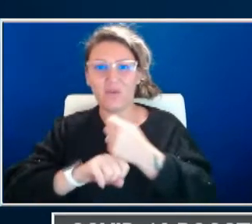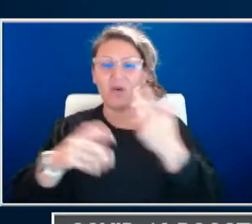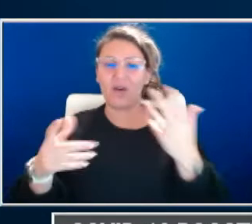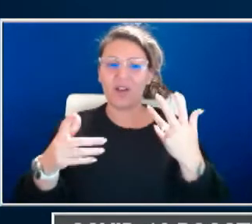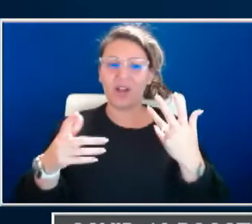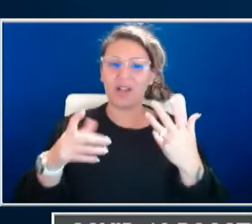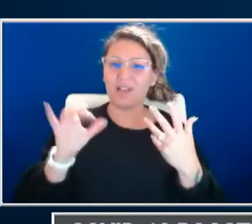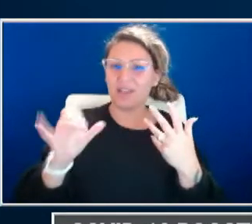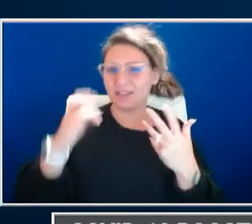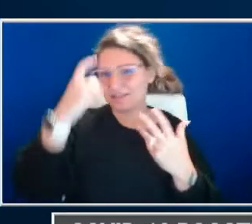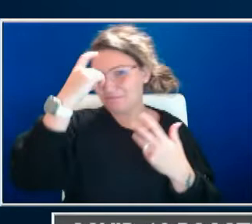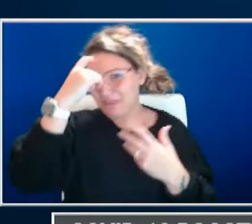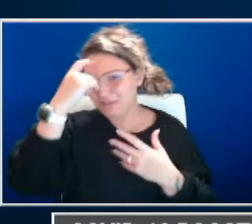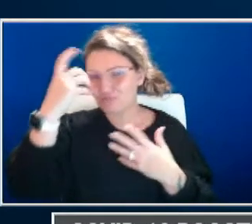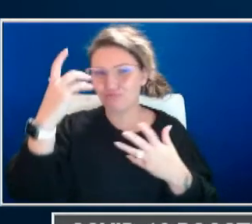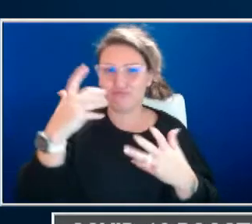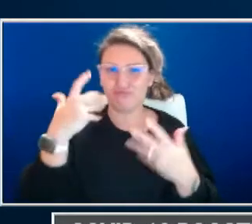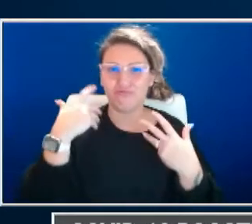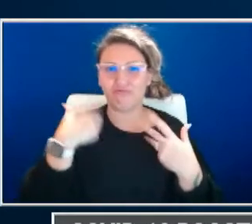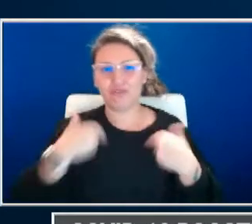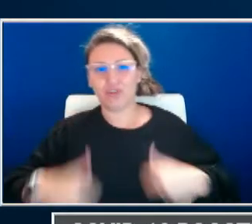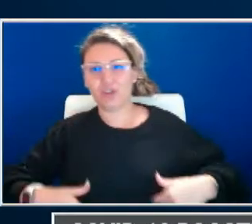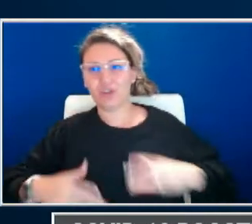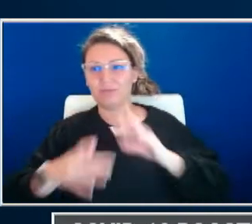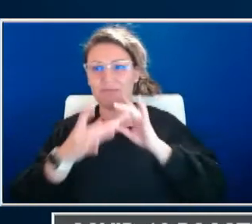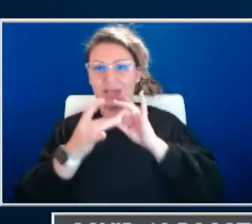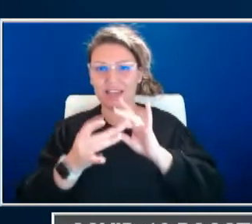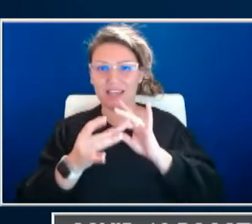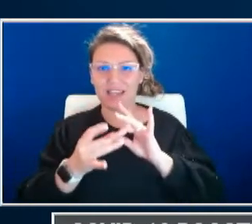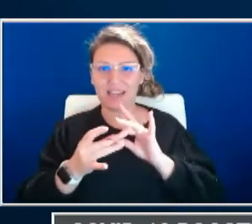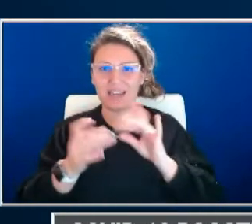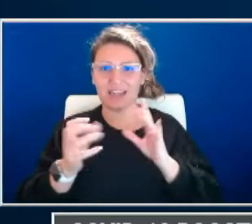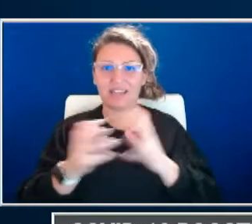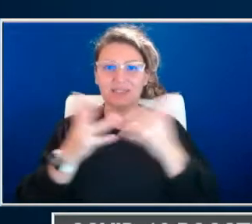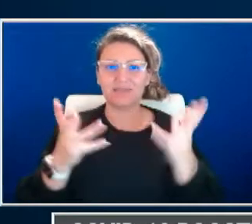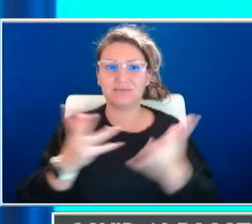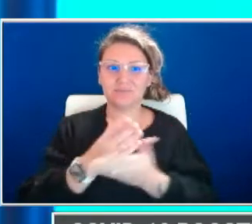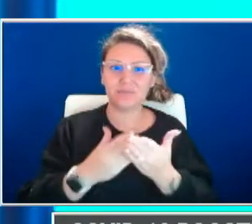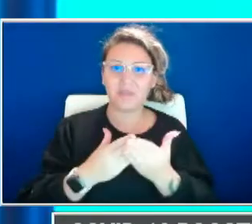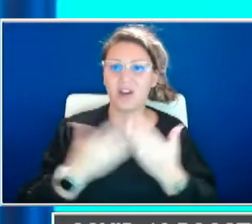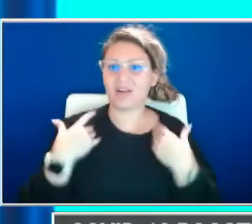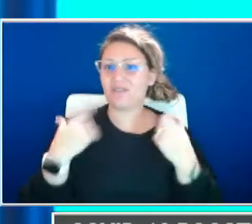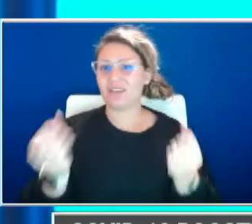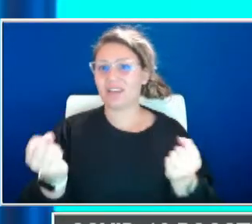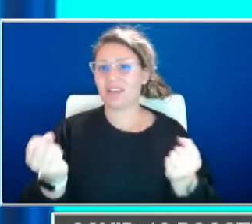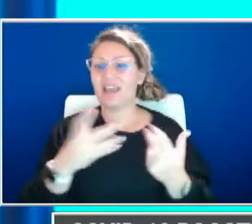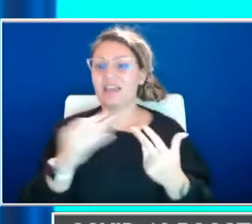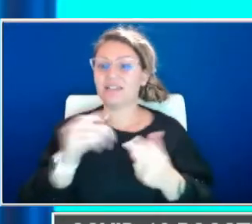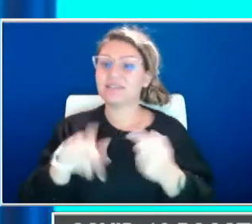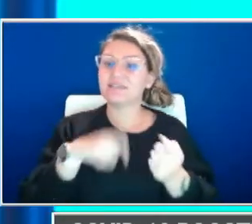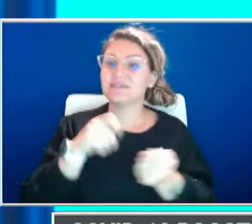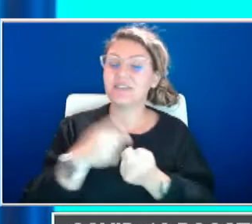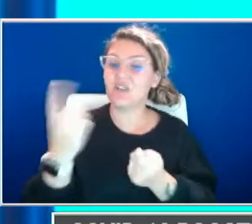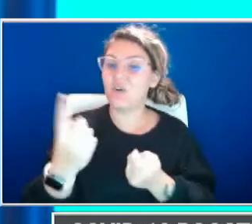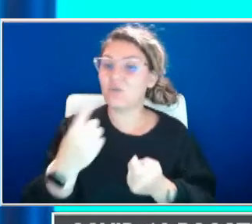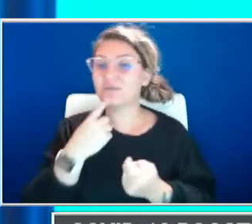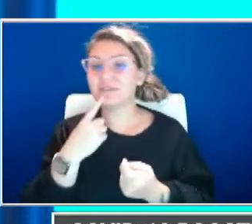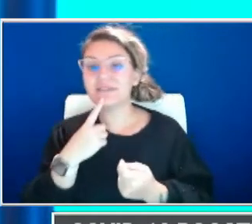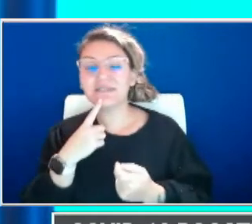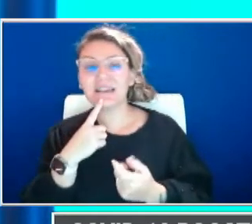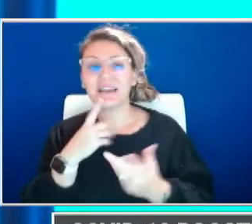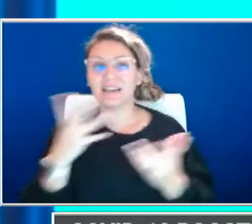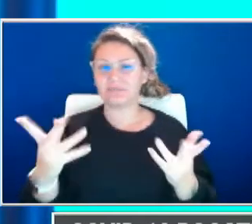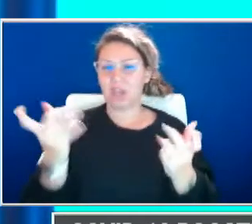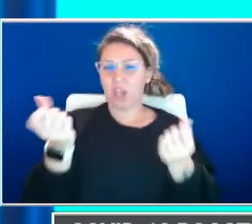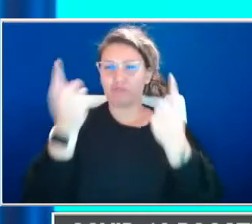mental, human connection is so much part of healing. Exactly. And then we always say that, just look at the big picture. I mean, we want you to be